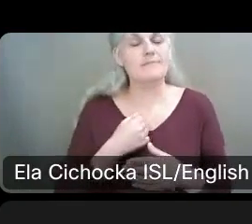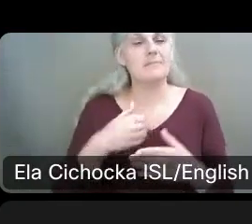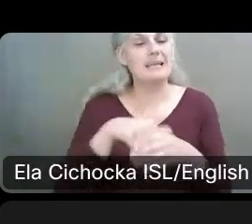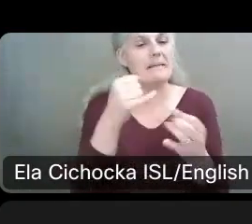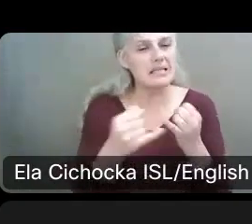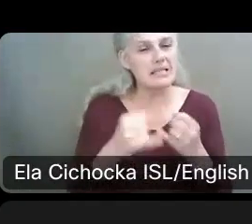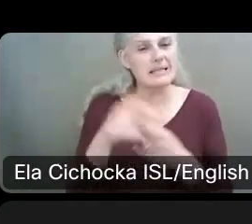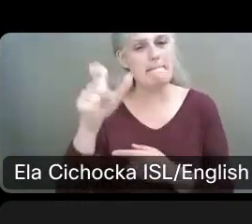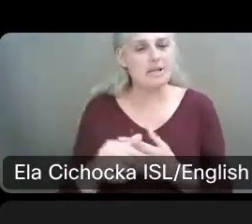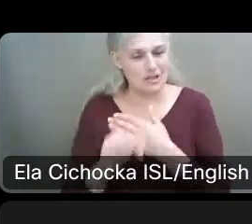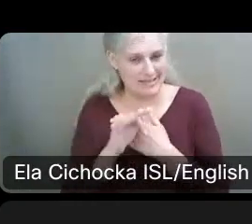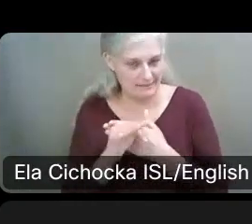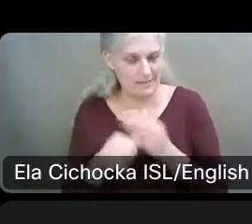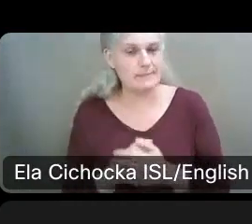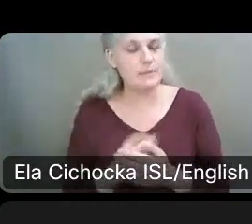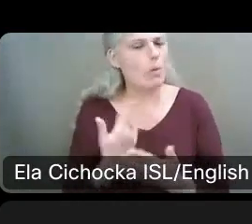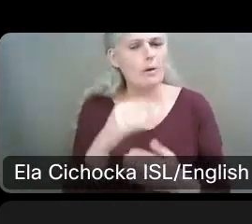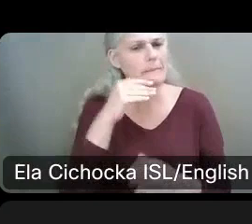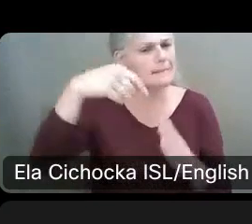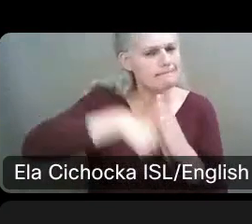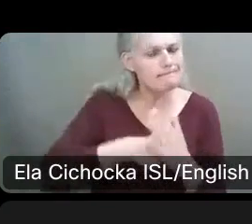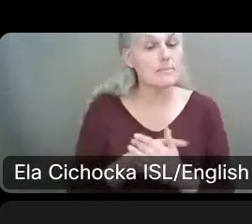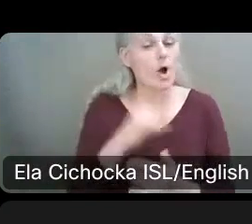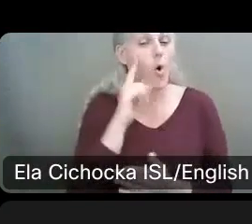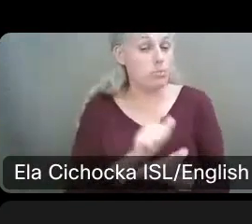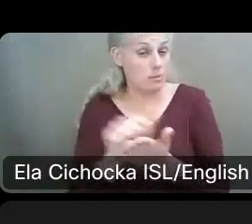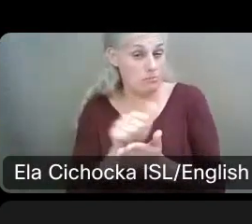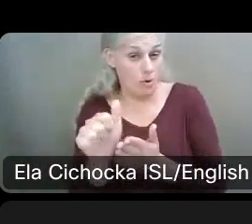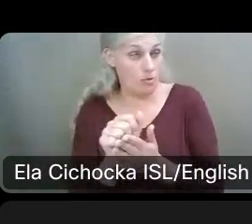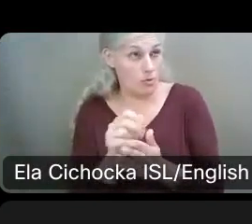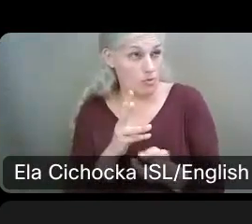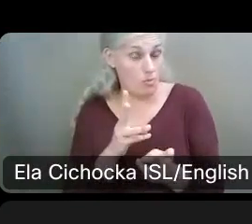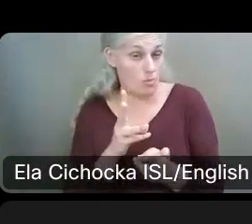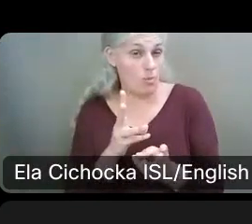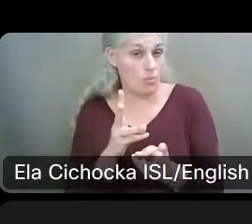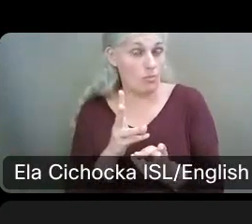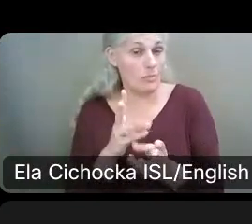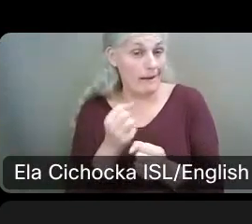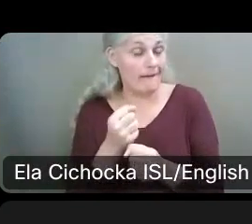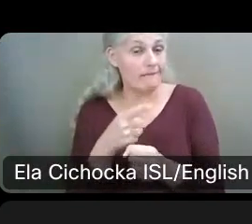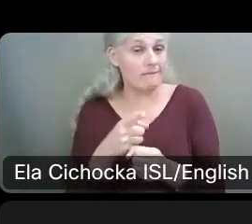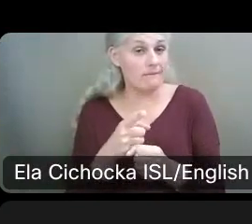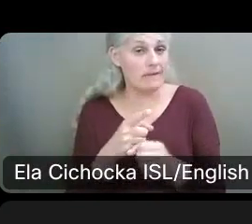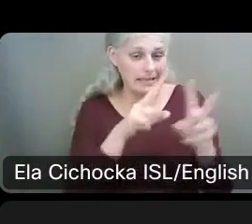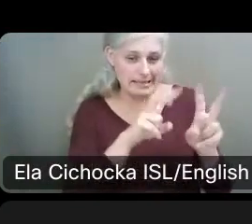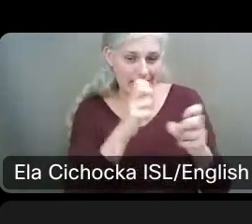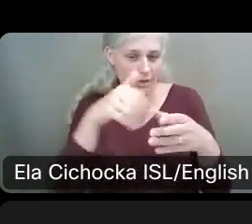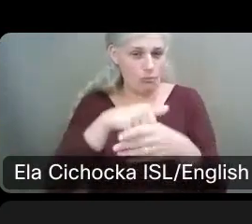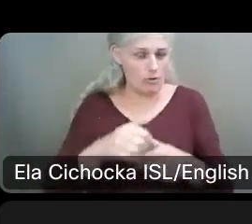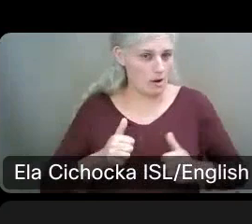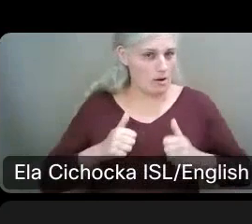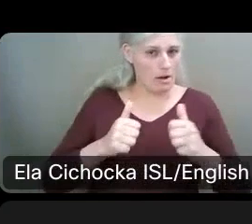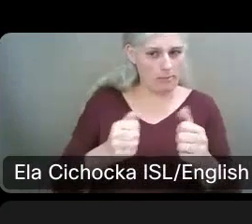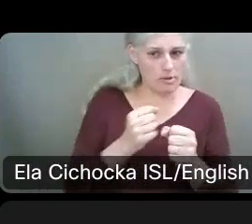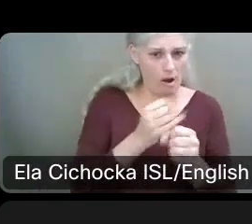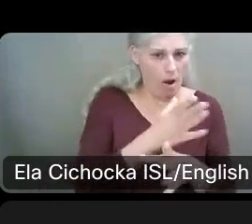So we actually we're just about to hopefully publish this. We've worked out clearly defined competencies for all